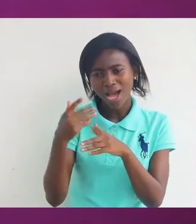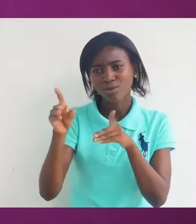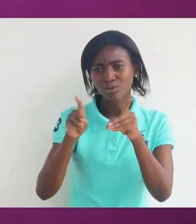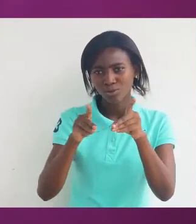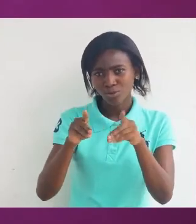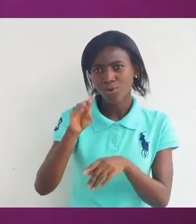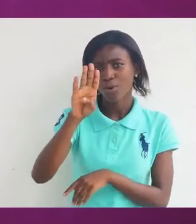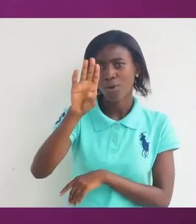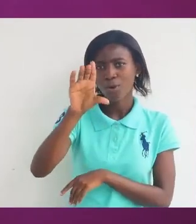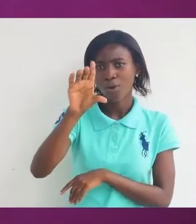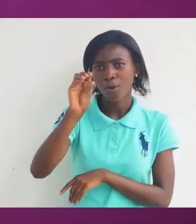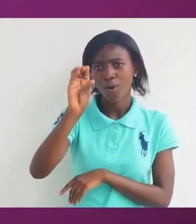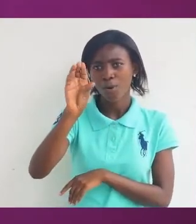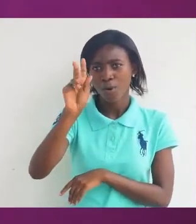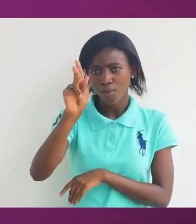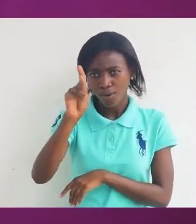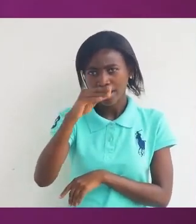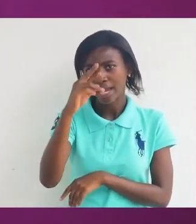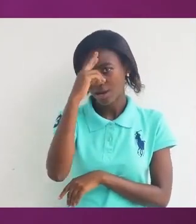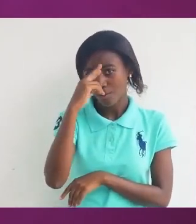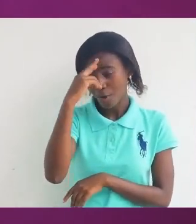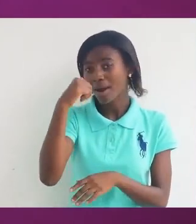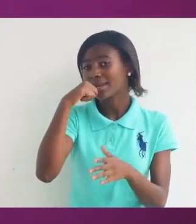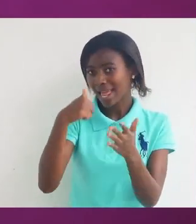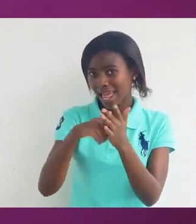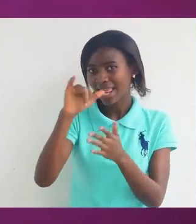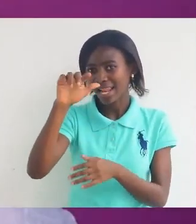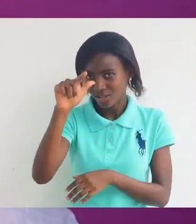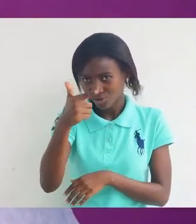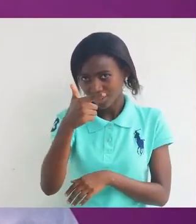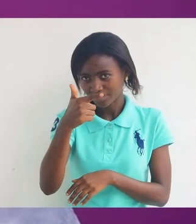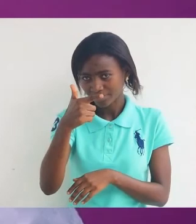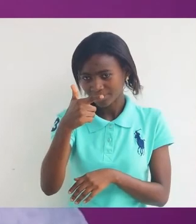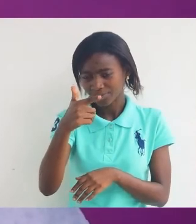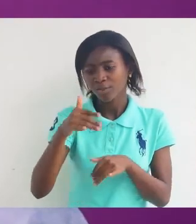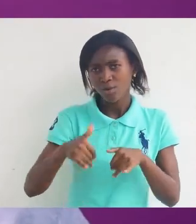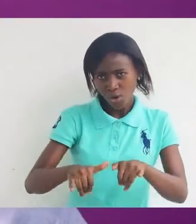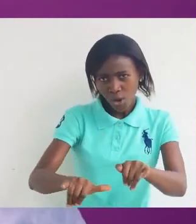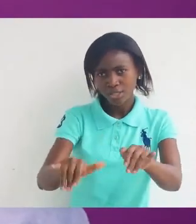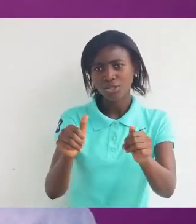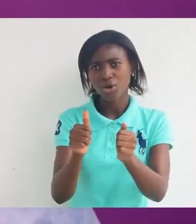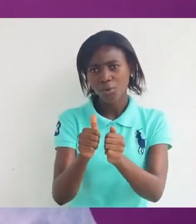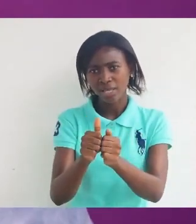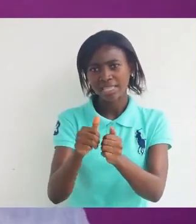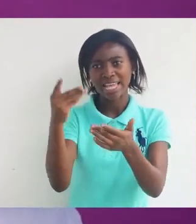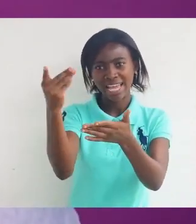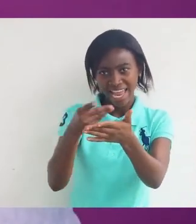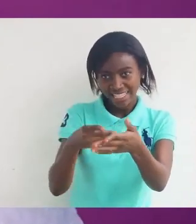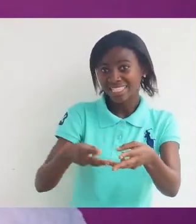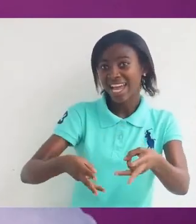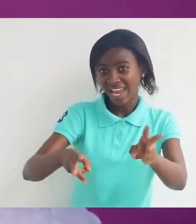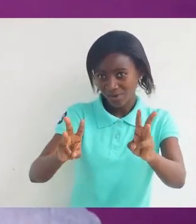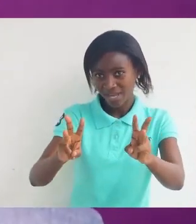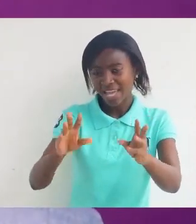know how to construct block and Roman lettering. Let's move on to